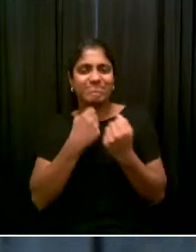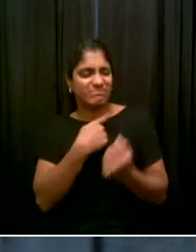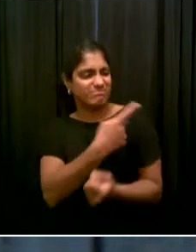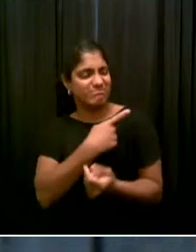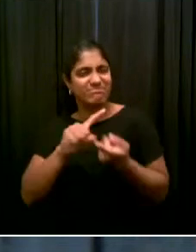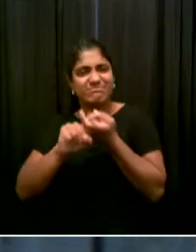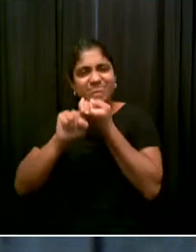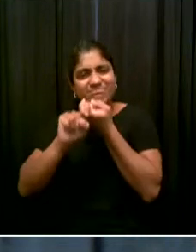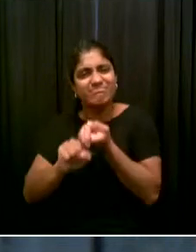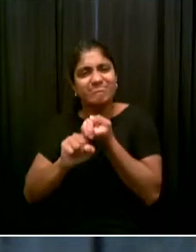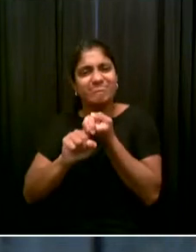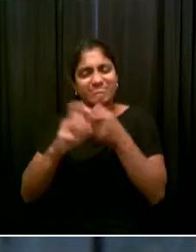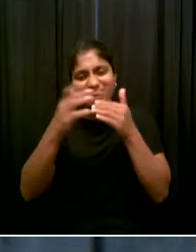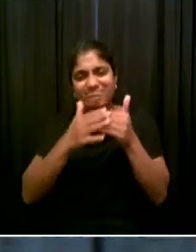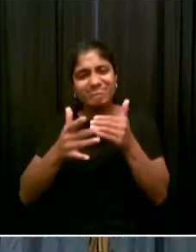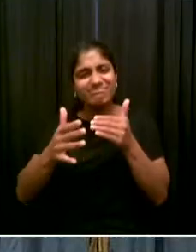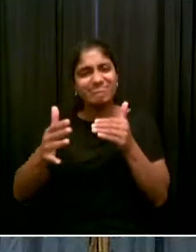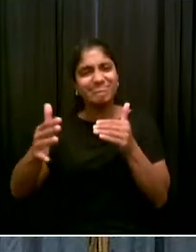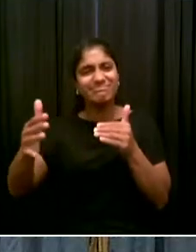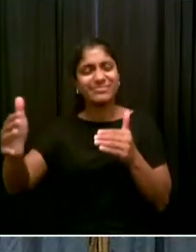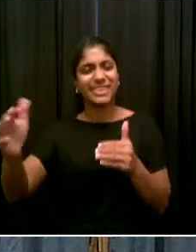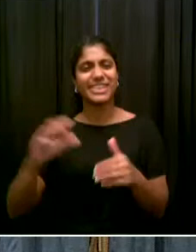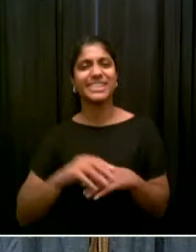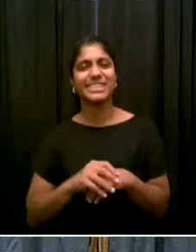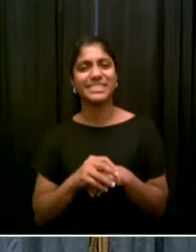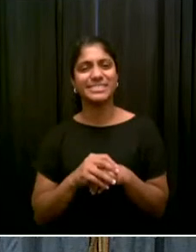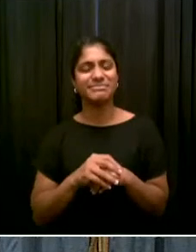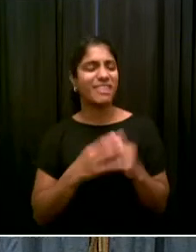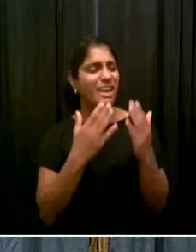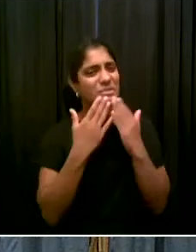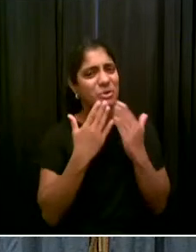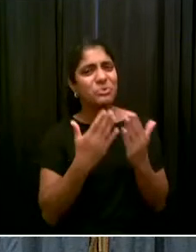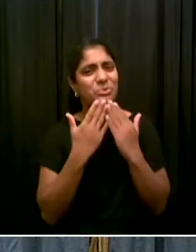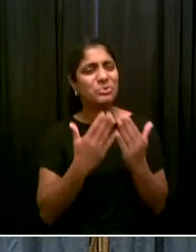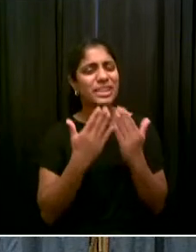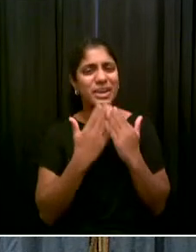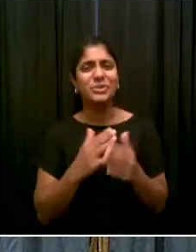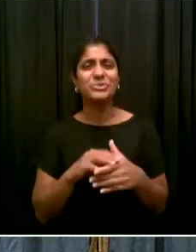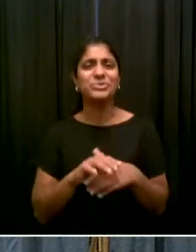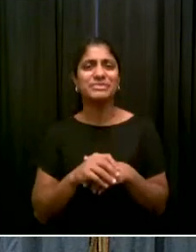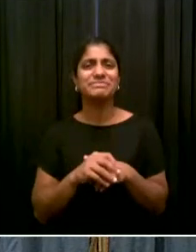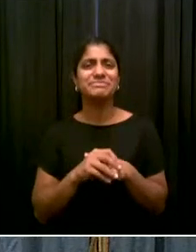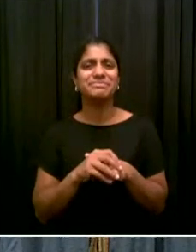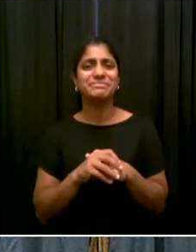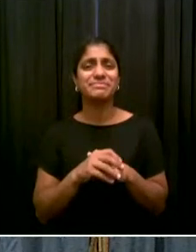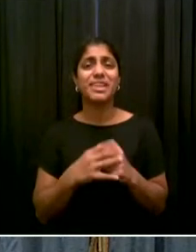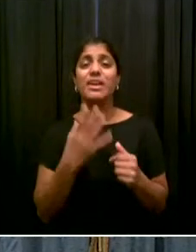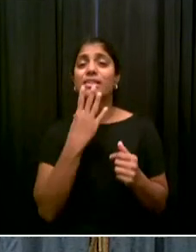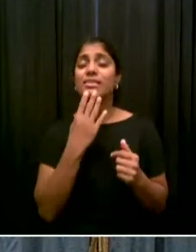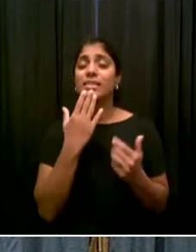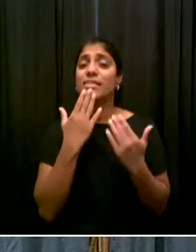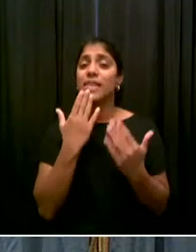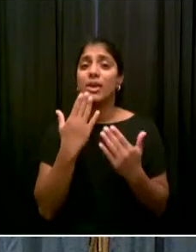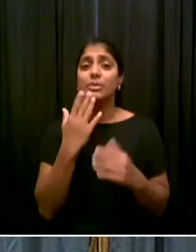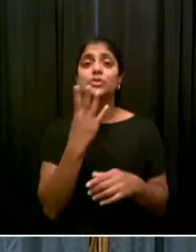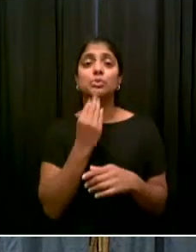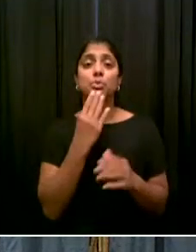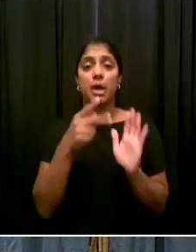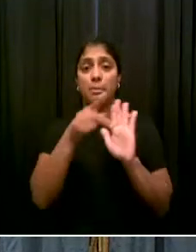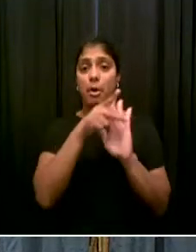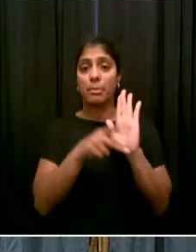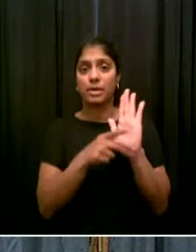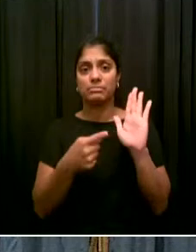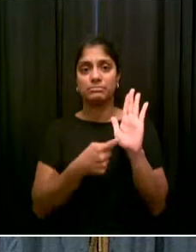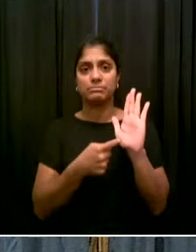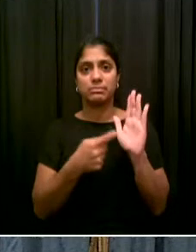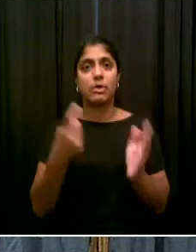hakarat hatov, recognition of good. You have done not only good things, but great things, Mr. Mayor. And my partnership with you,